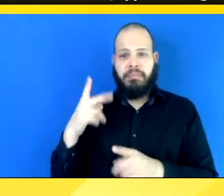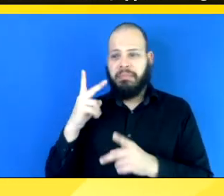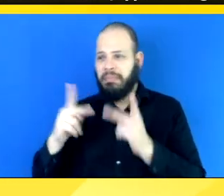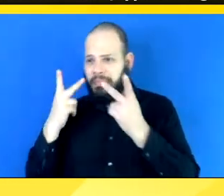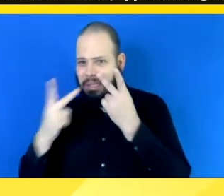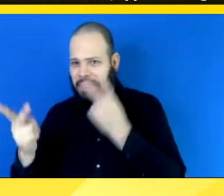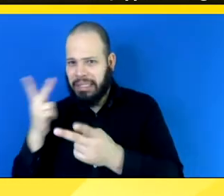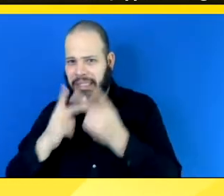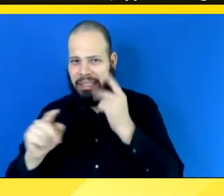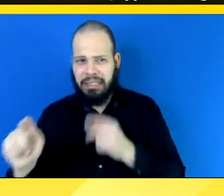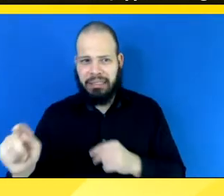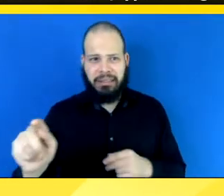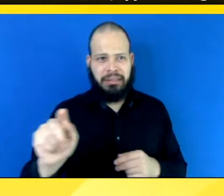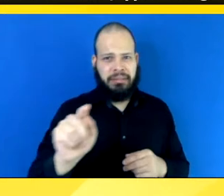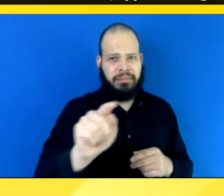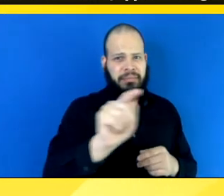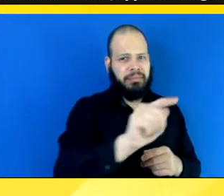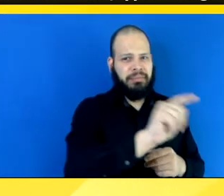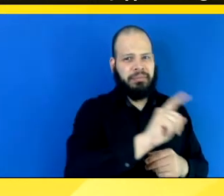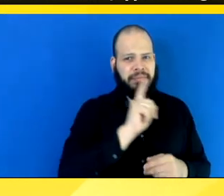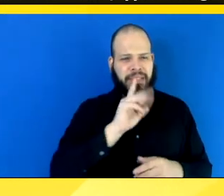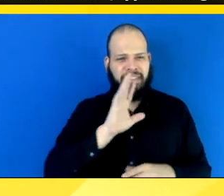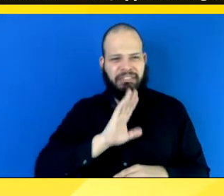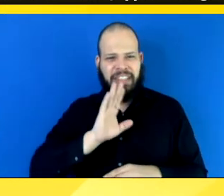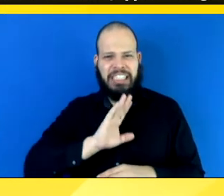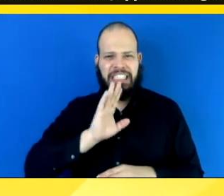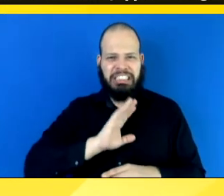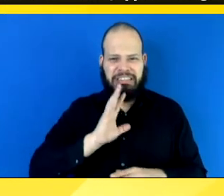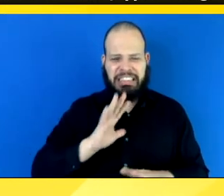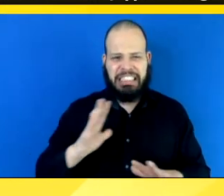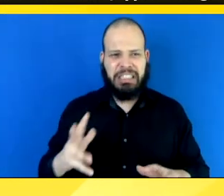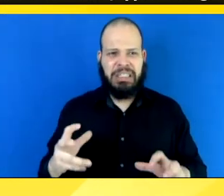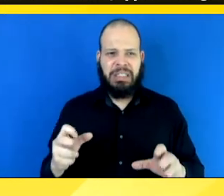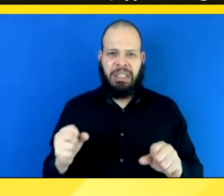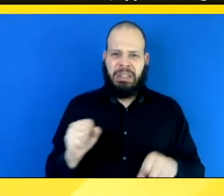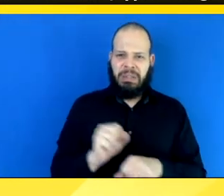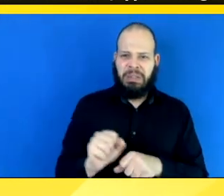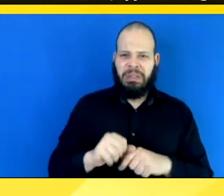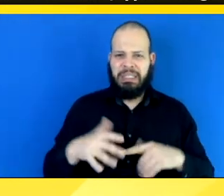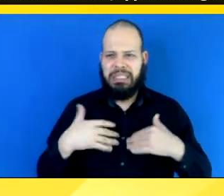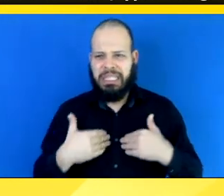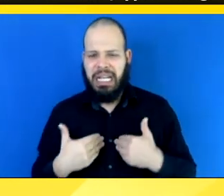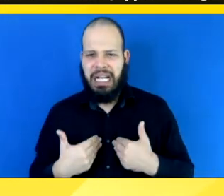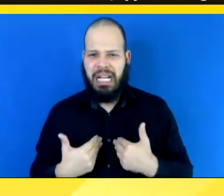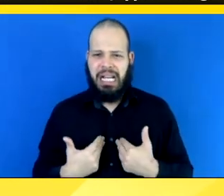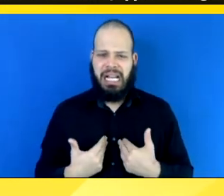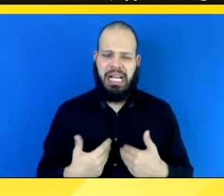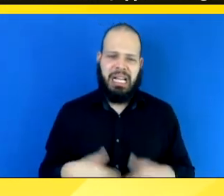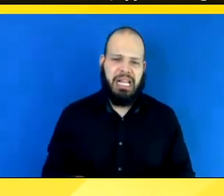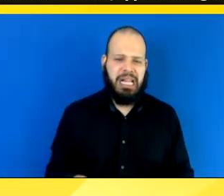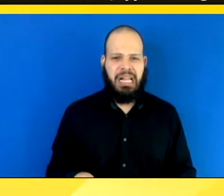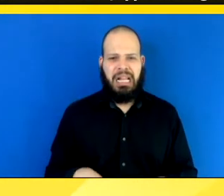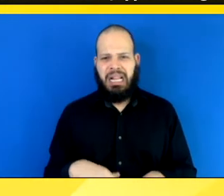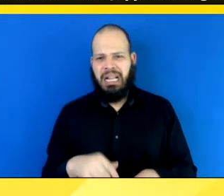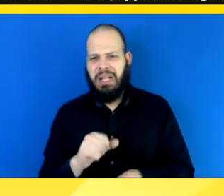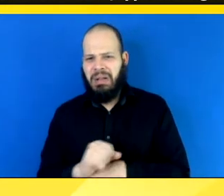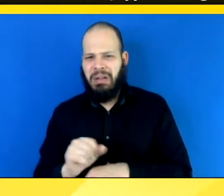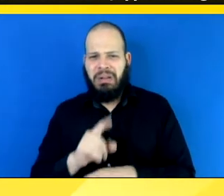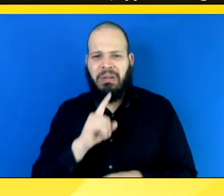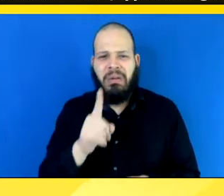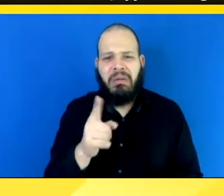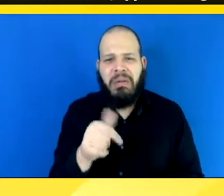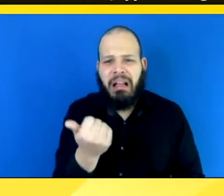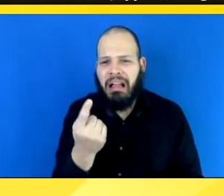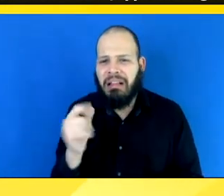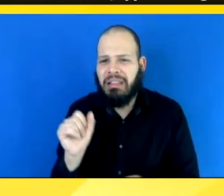frustrated. A lot of people who are tired. A lot of people who have no other option. And